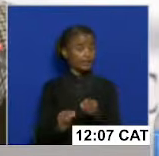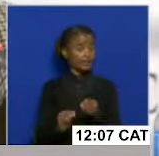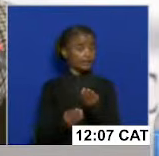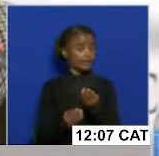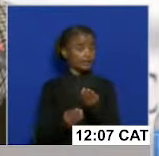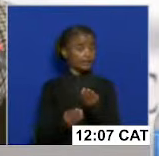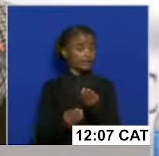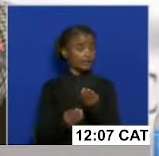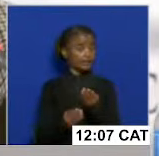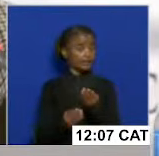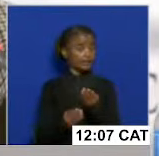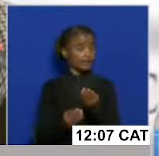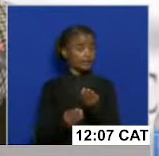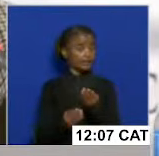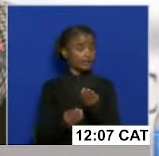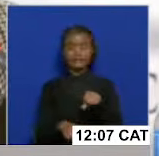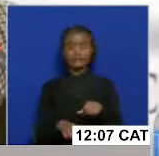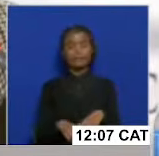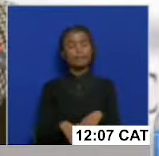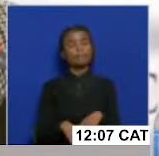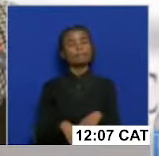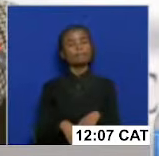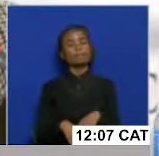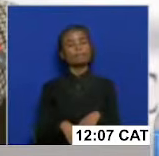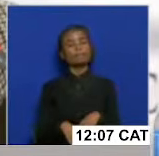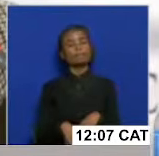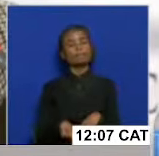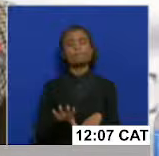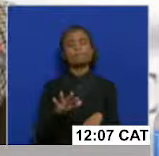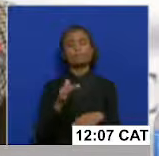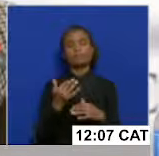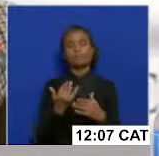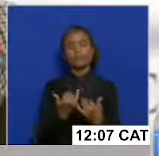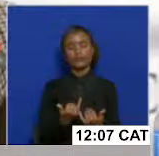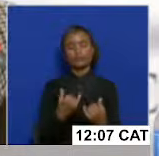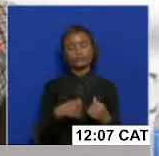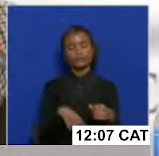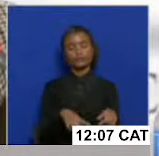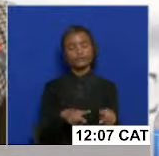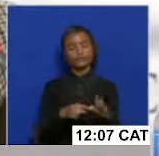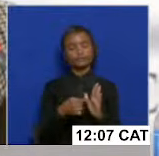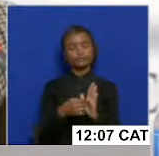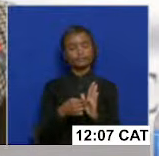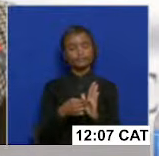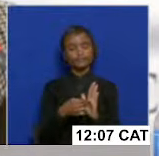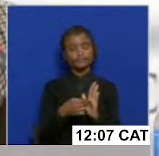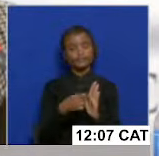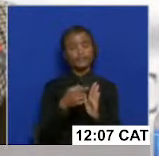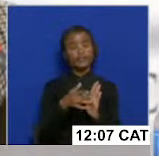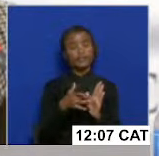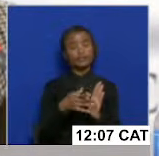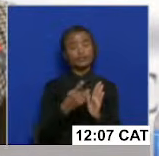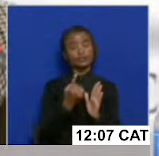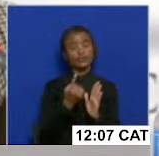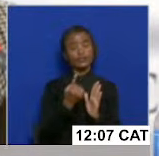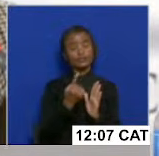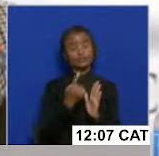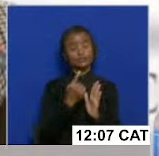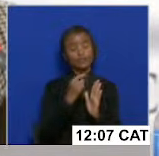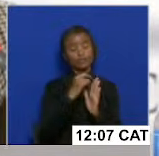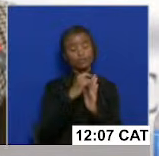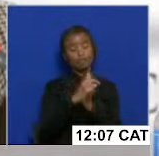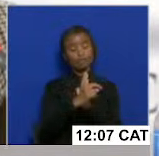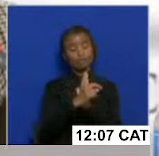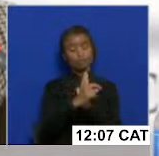Yes. Okay. Witness K, at the top of page 1, there is the